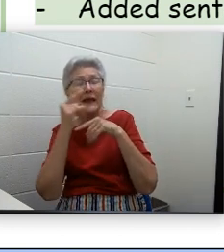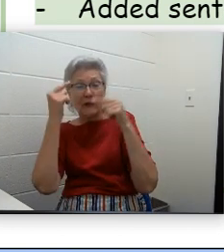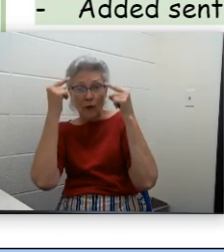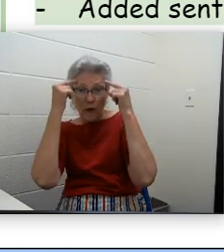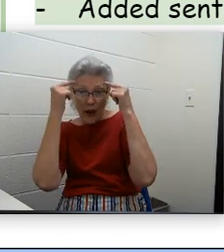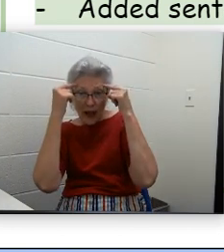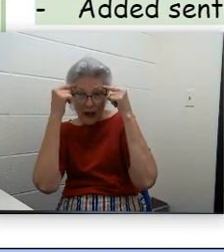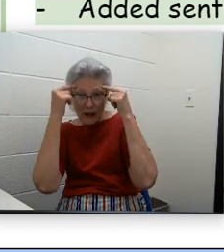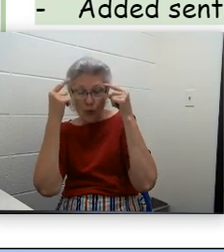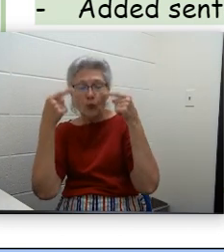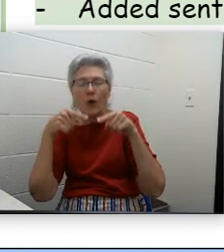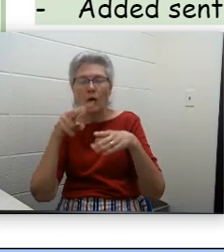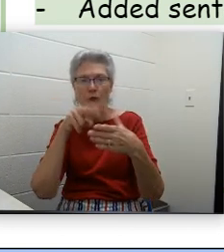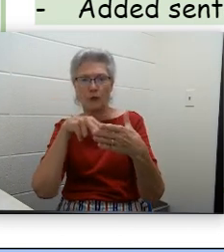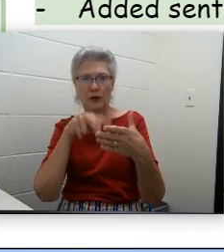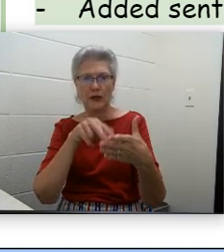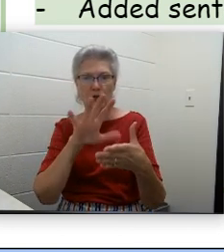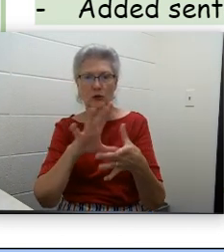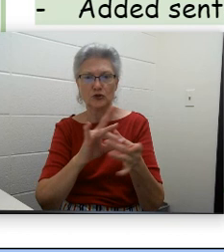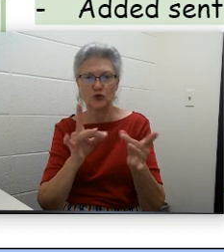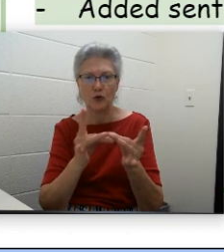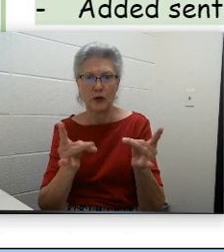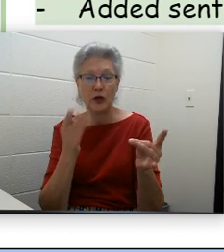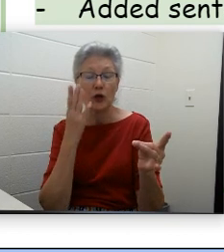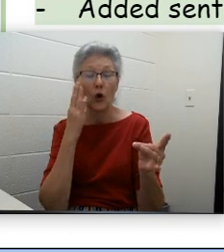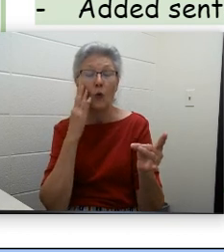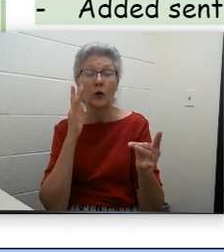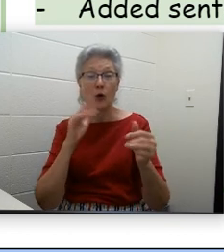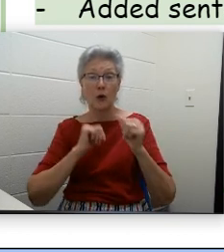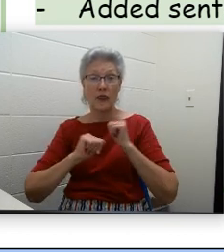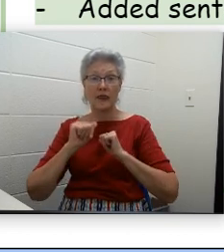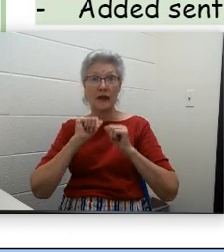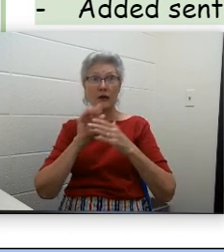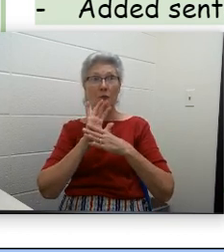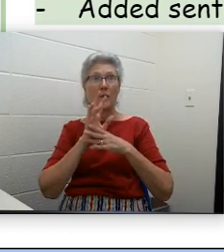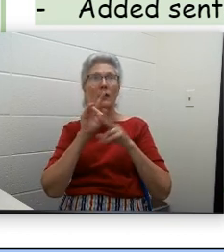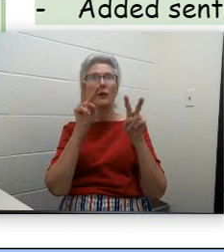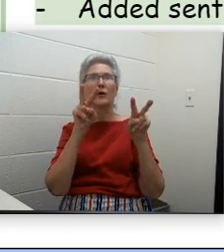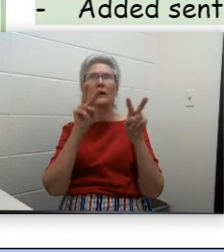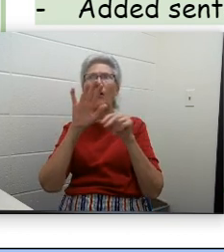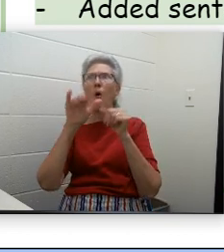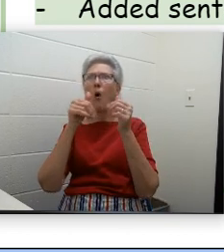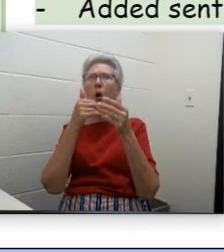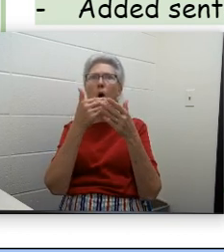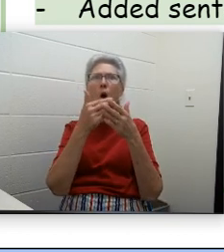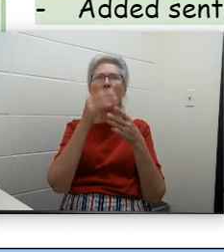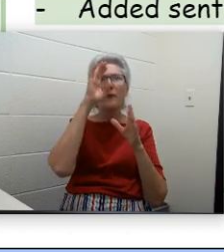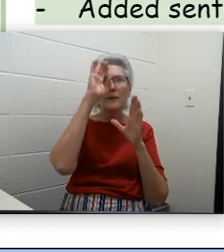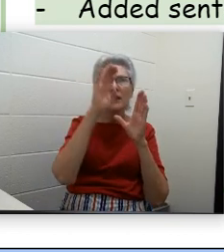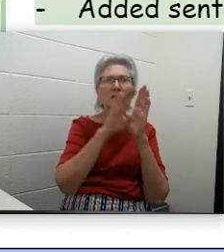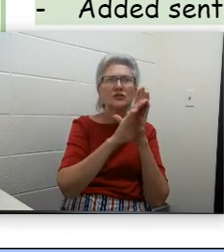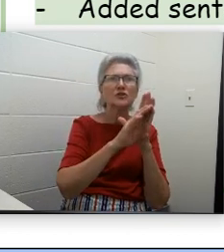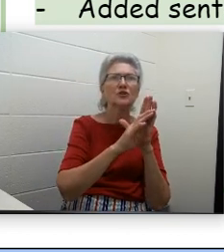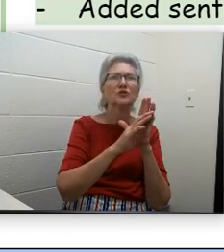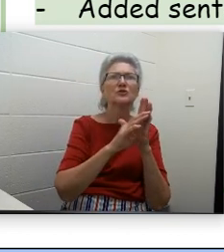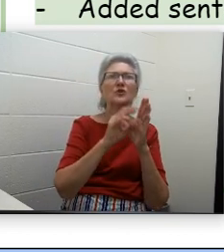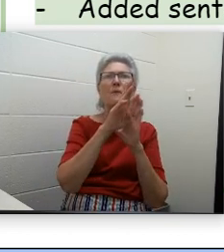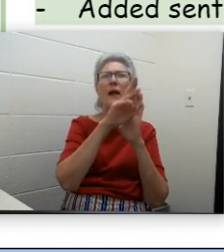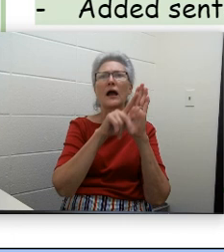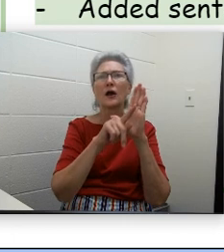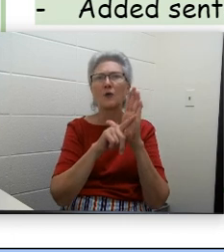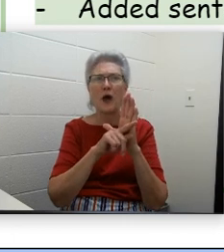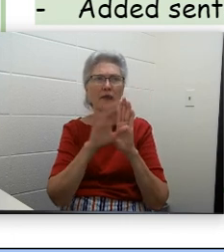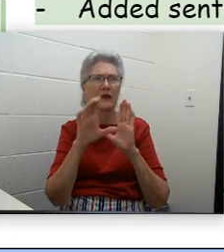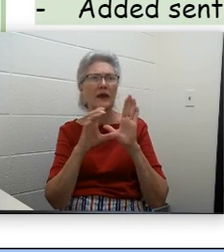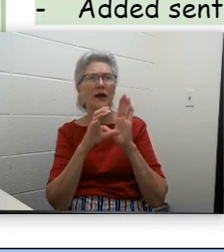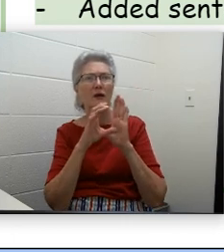story, right? When you go to the movie theater, you're looking at everything that the creators made, from everything from what the characters look like to the colors